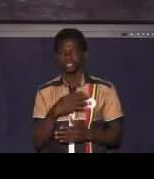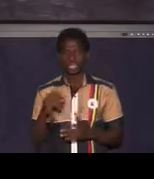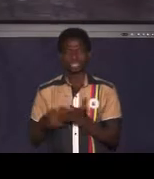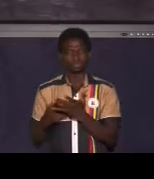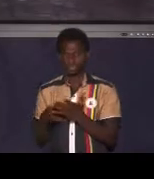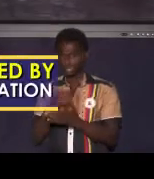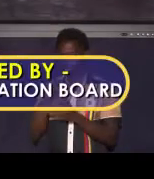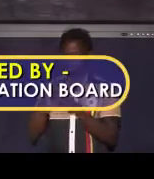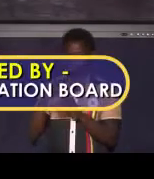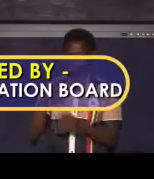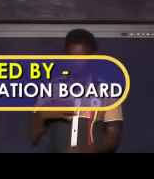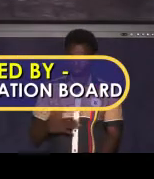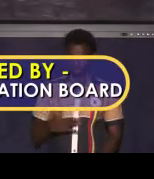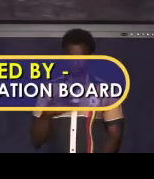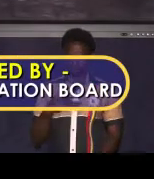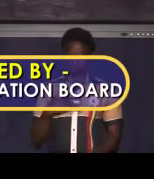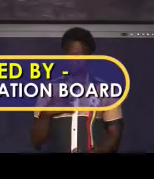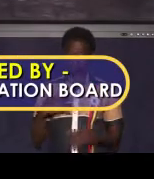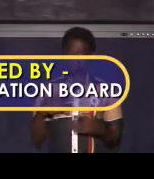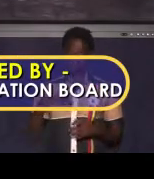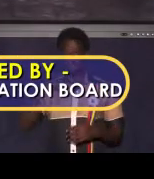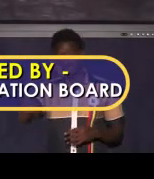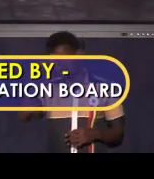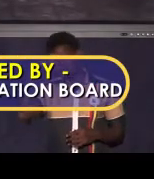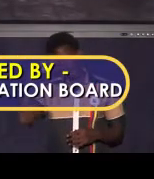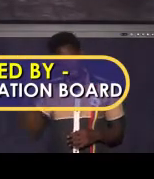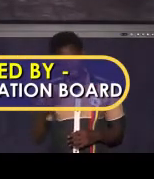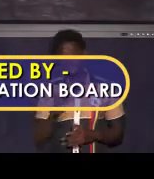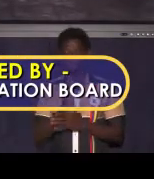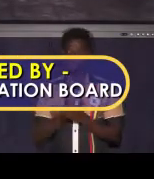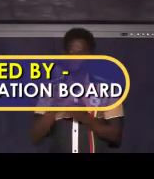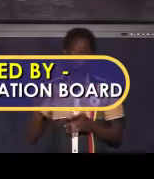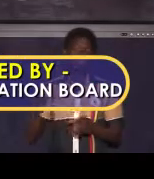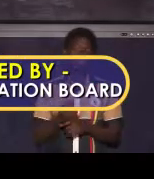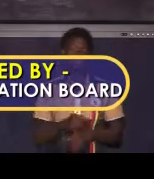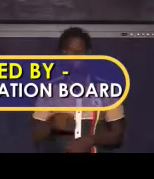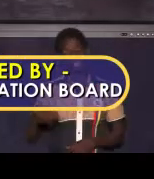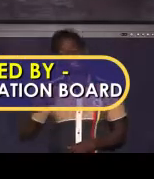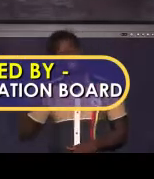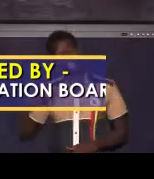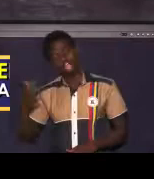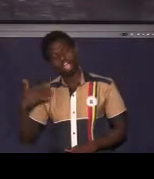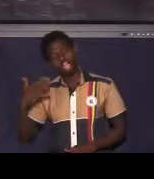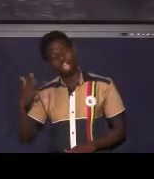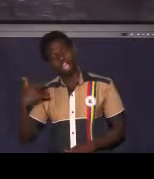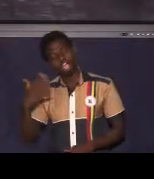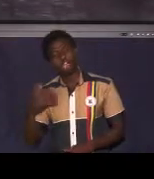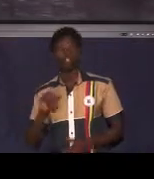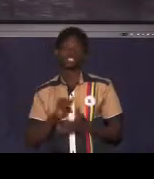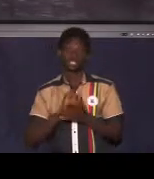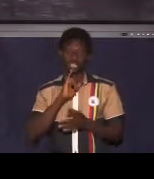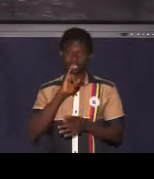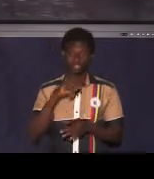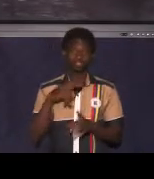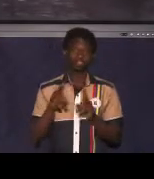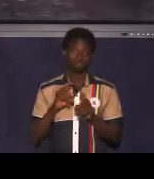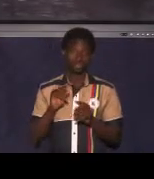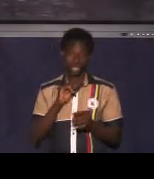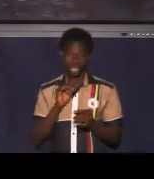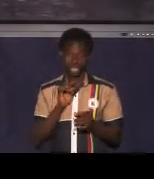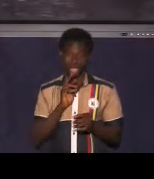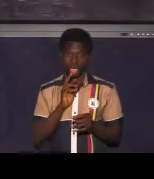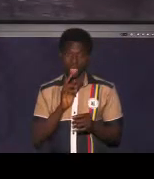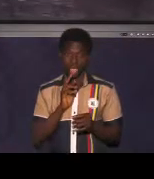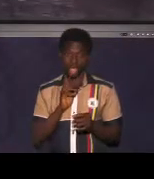Good. And at times when you feel it, some take fan and blow themselves. We are still